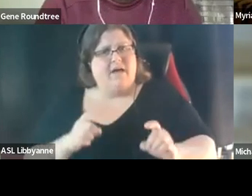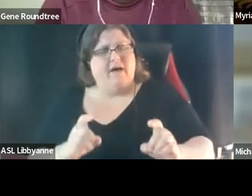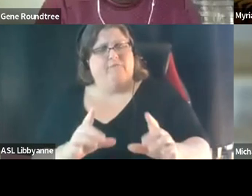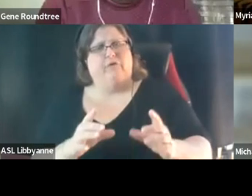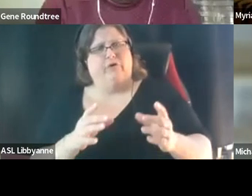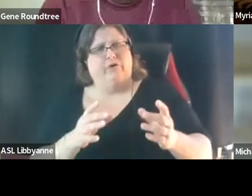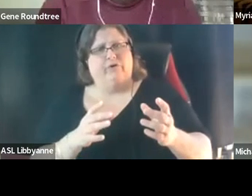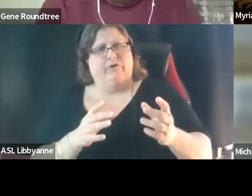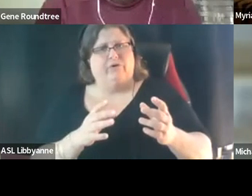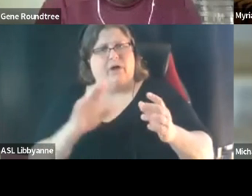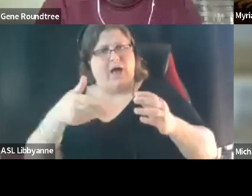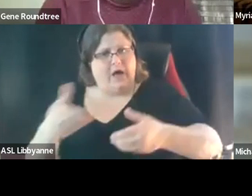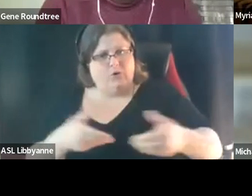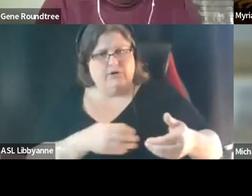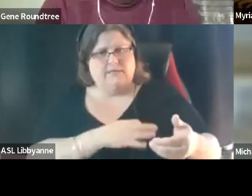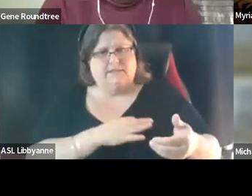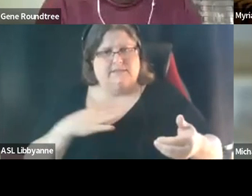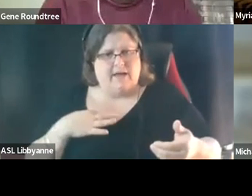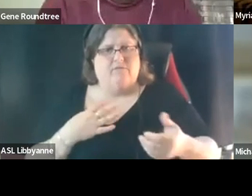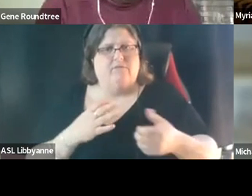of hiring staff,